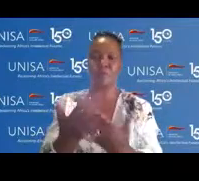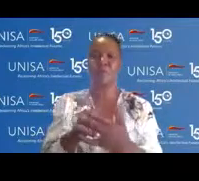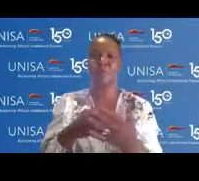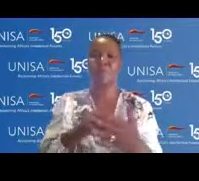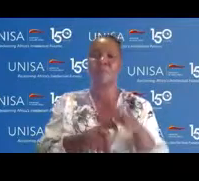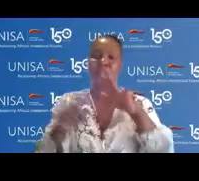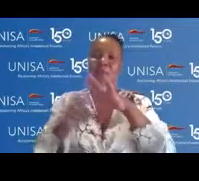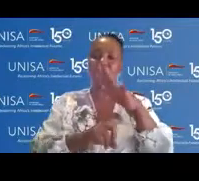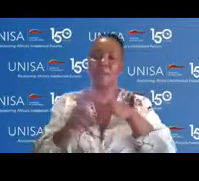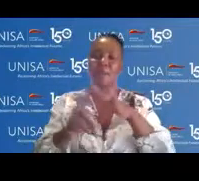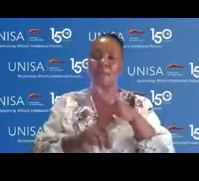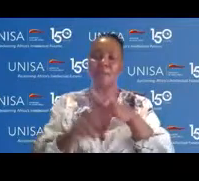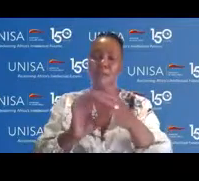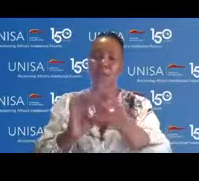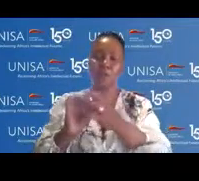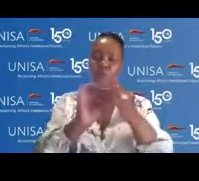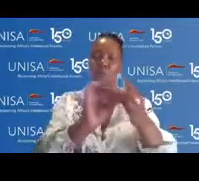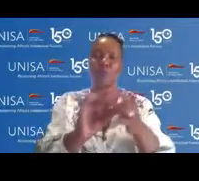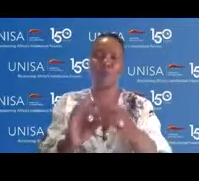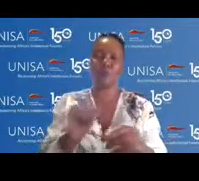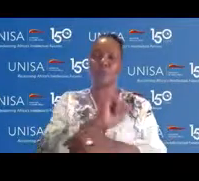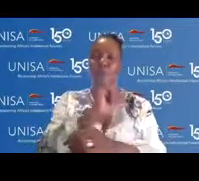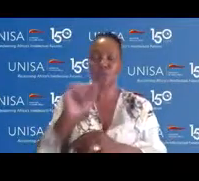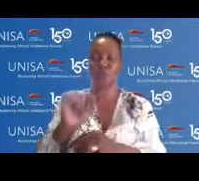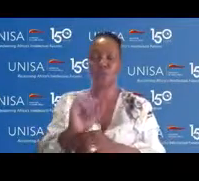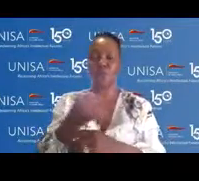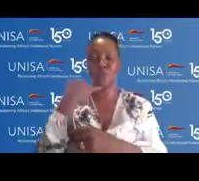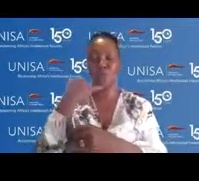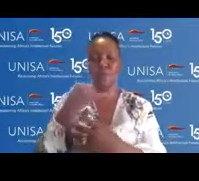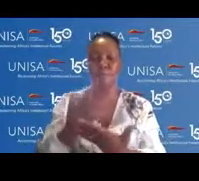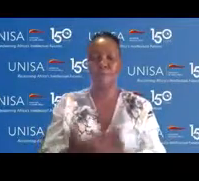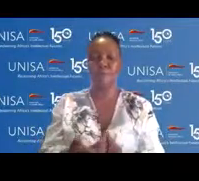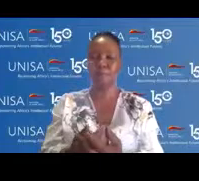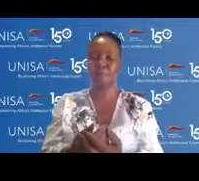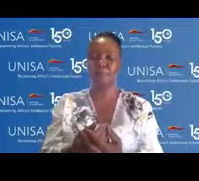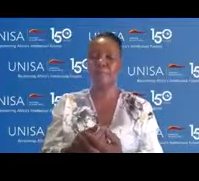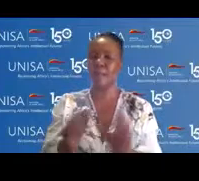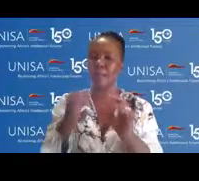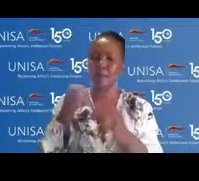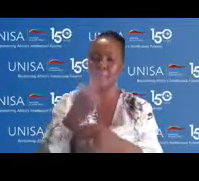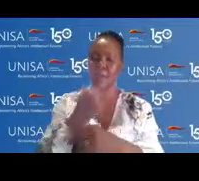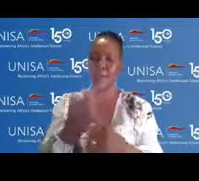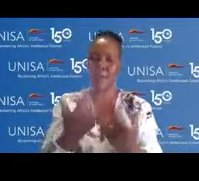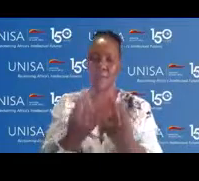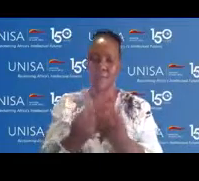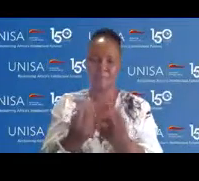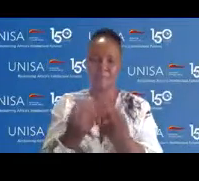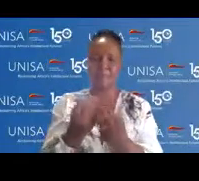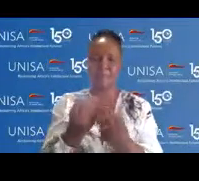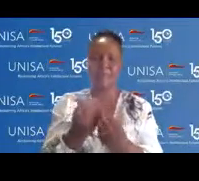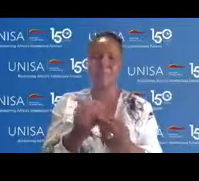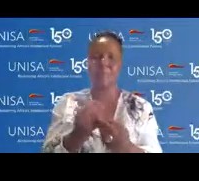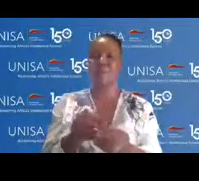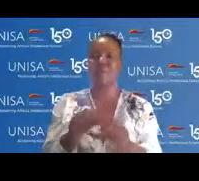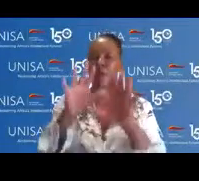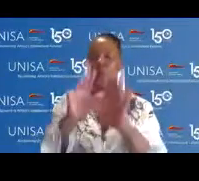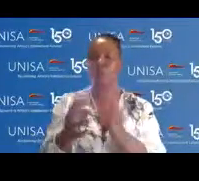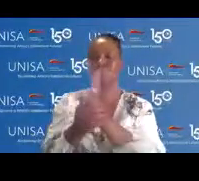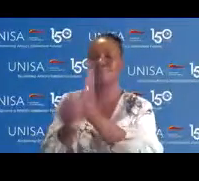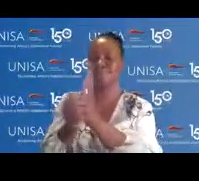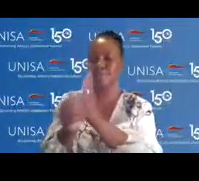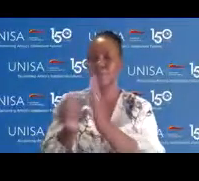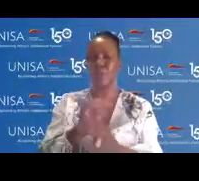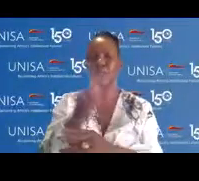your phone being the hotspot. Pretty cool, guys. So this is awesome skills. You definitely need to know how